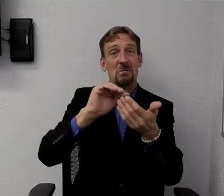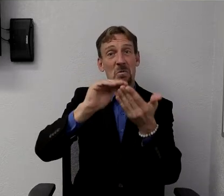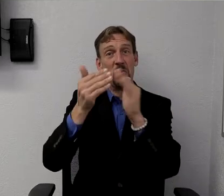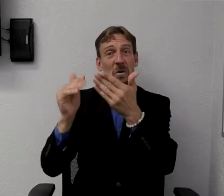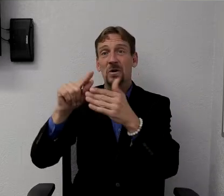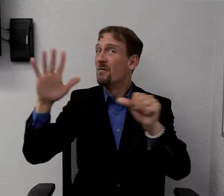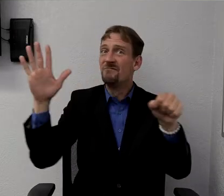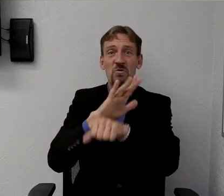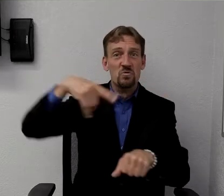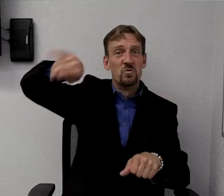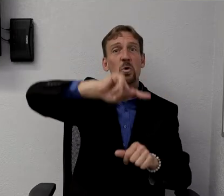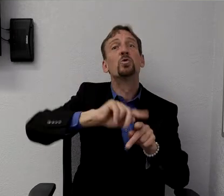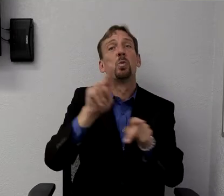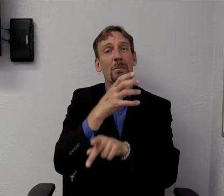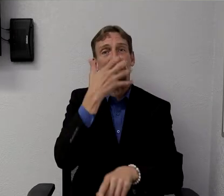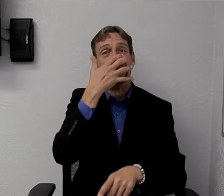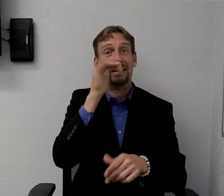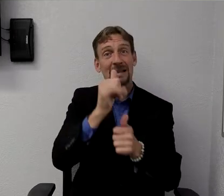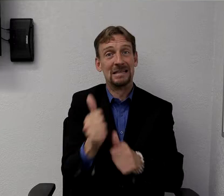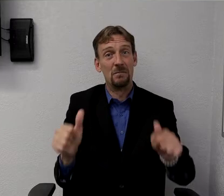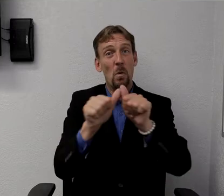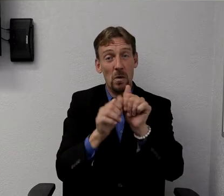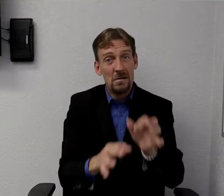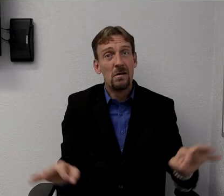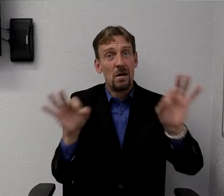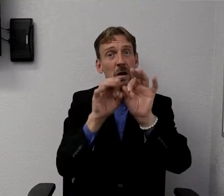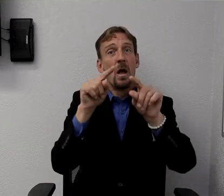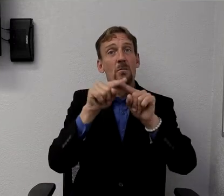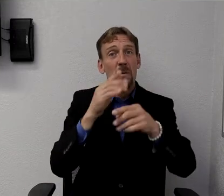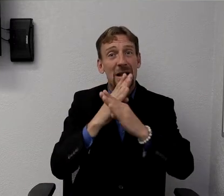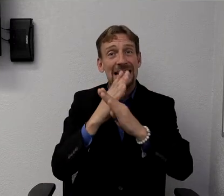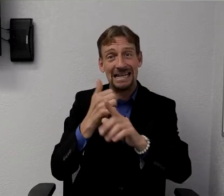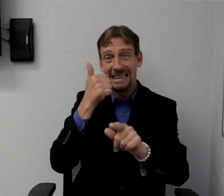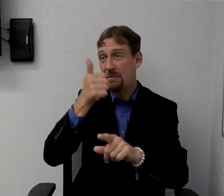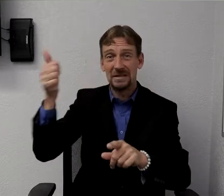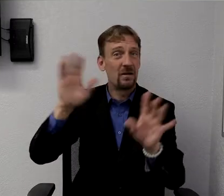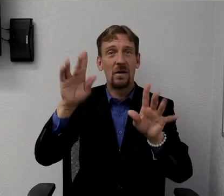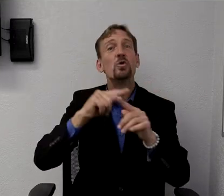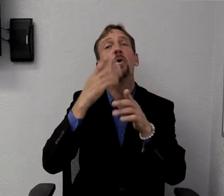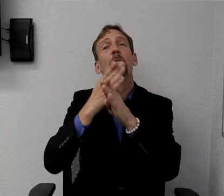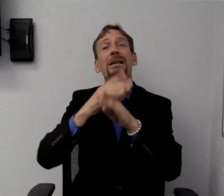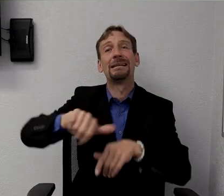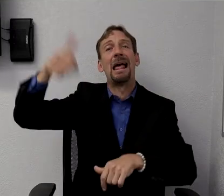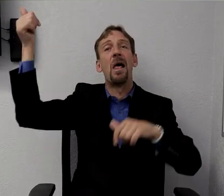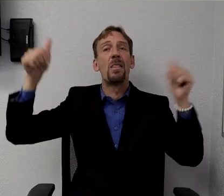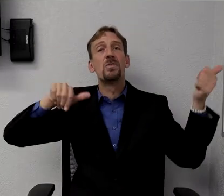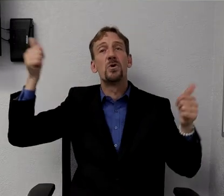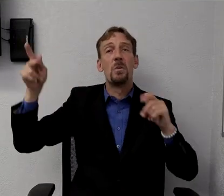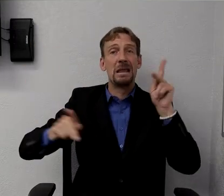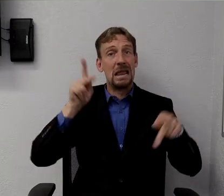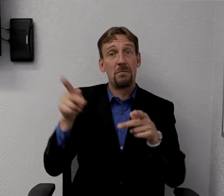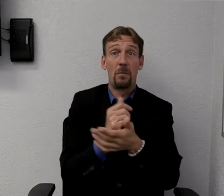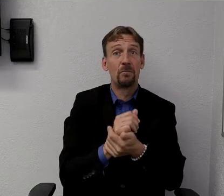protect them, but to protect others. And so if every one of us took the personal accountability